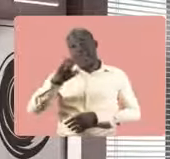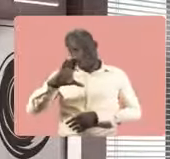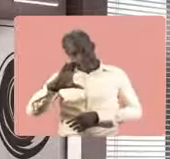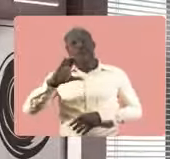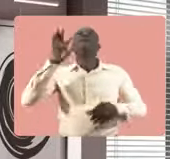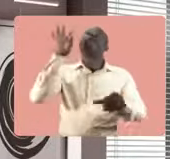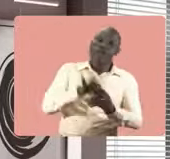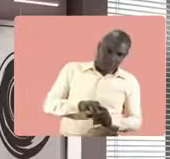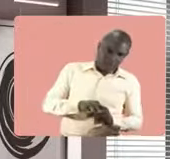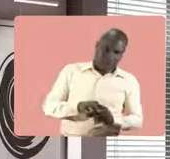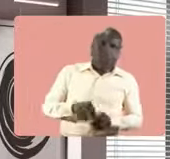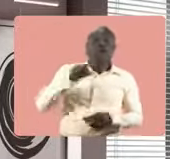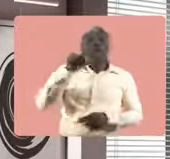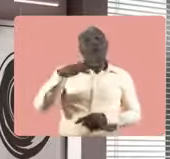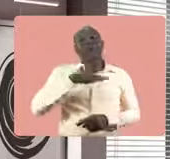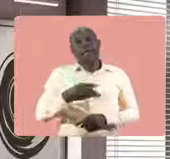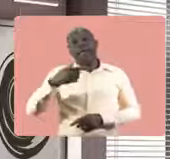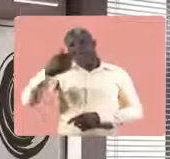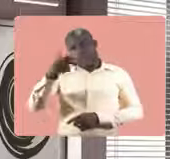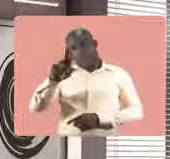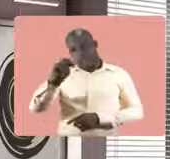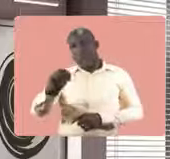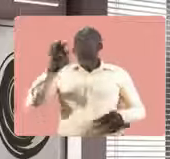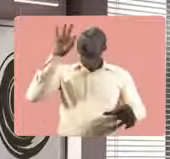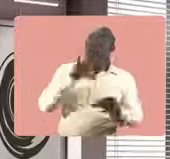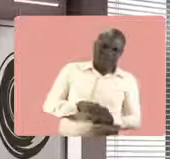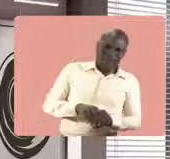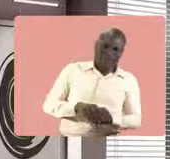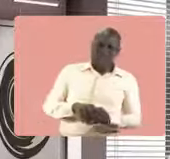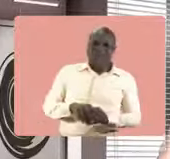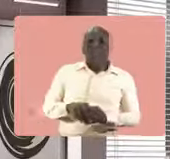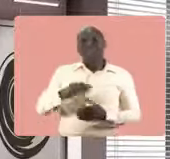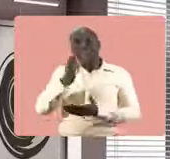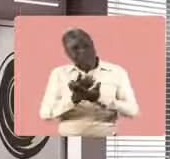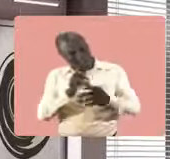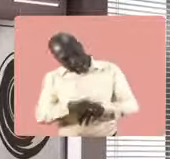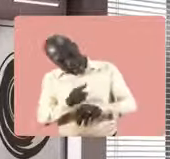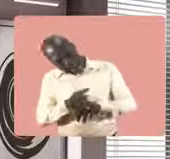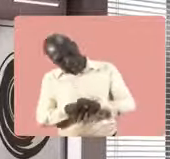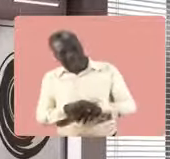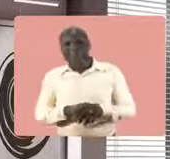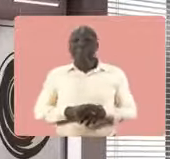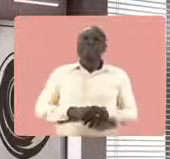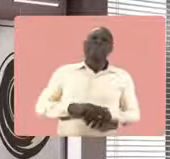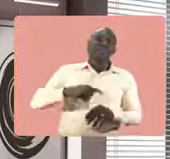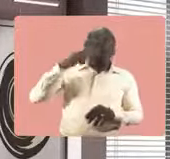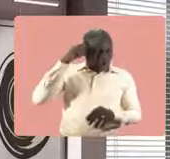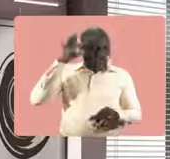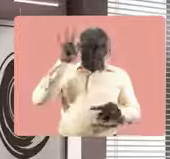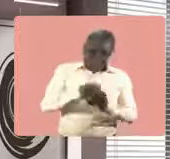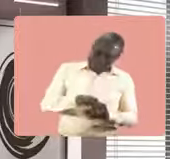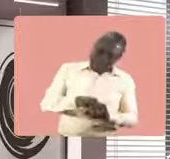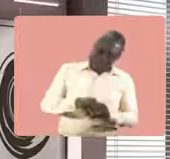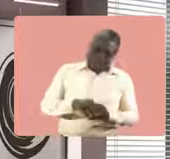fufuo e bo. Na eduro abato so se ya. Ya na eye awre ho sam e de ma yen se.